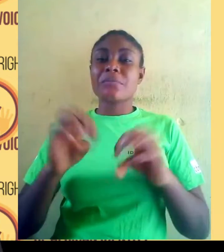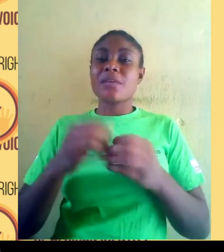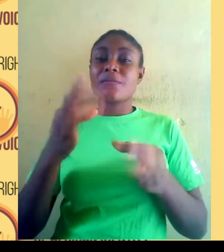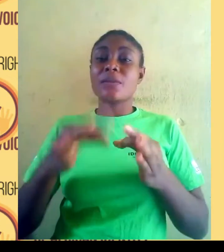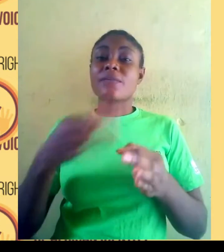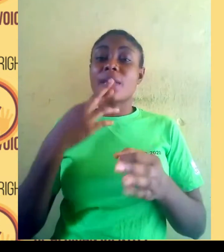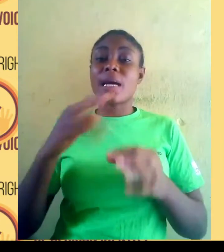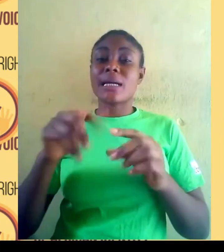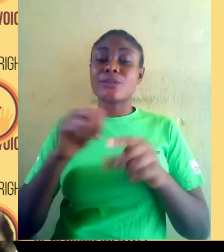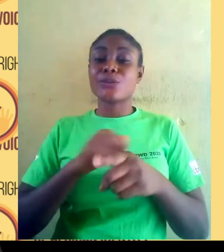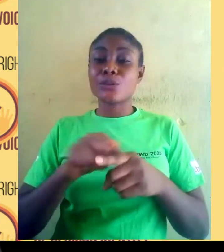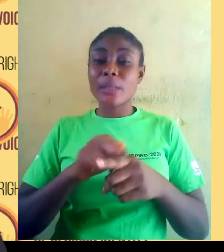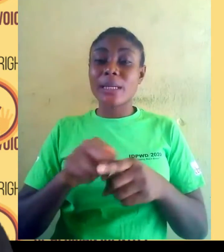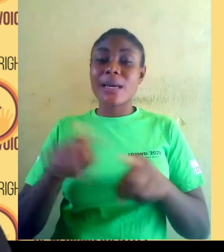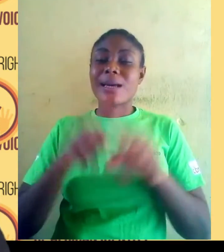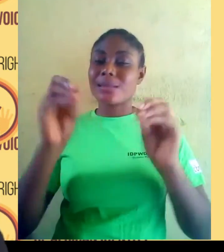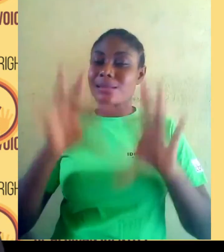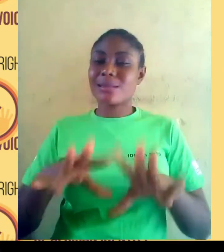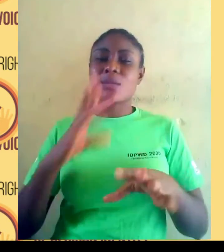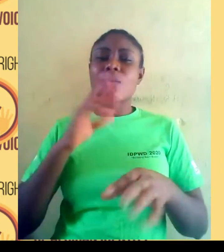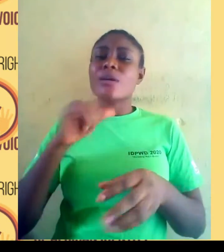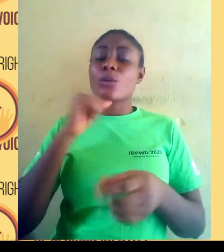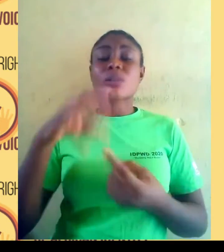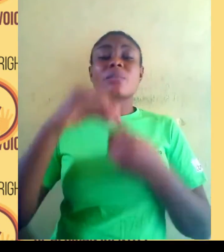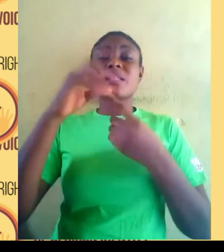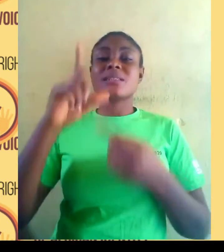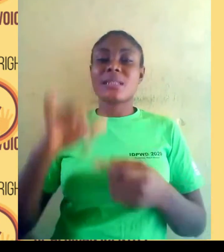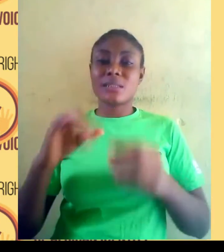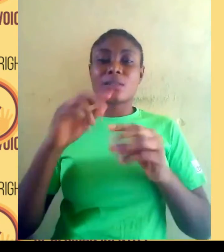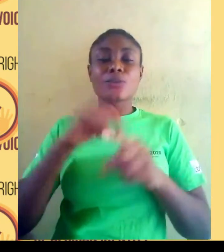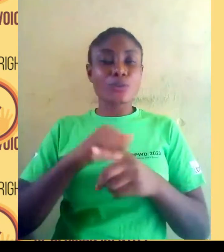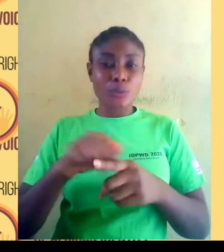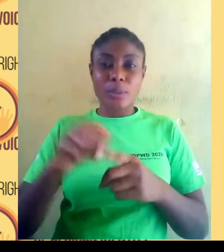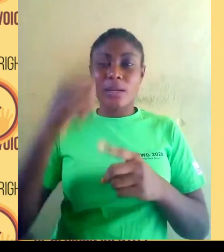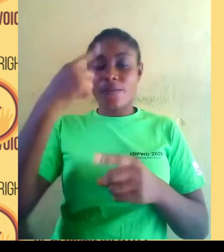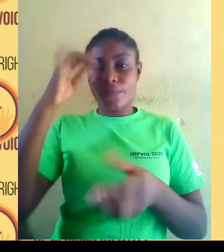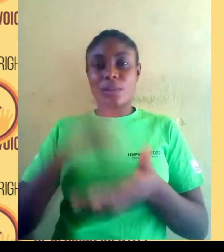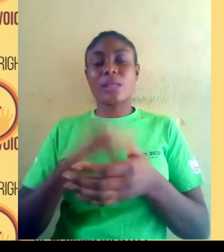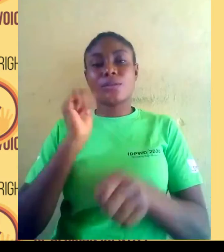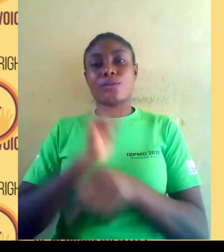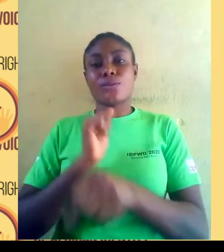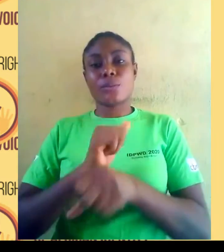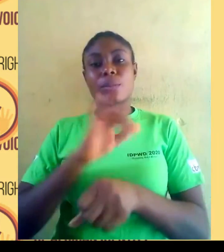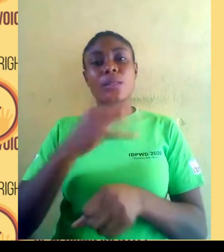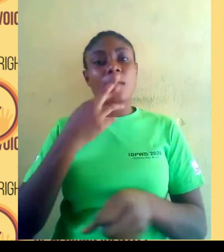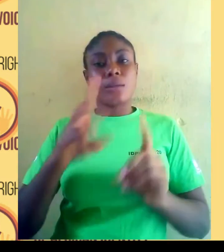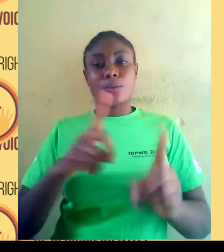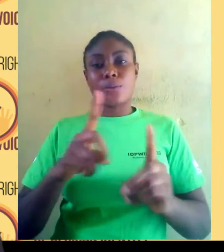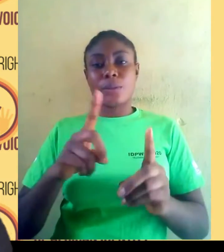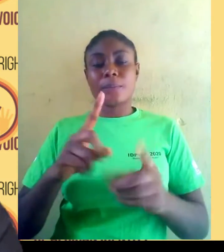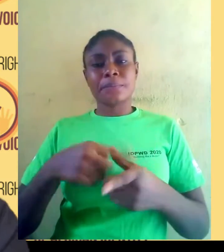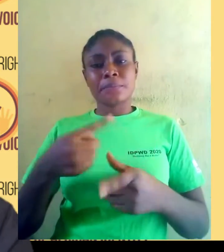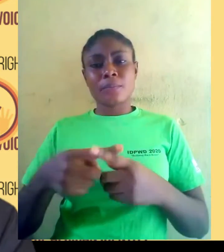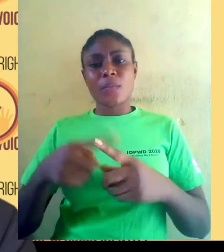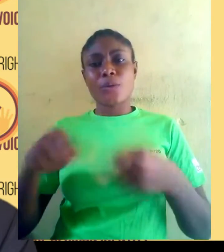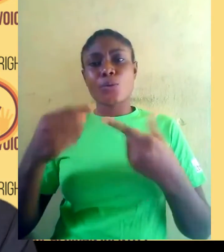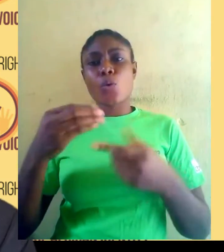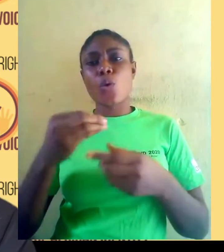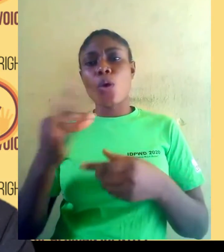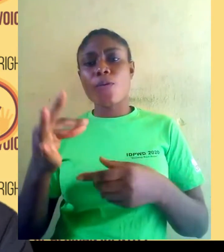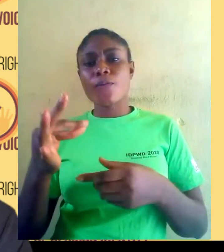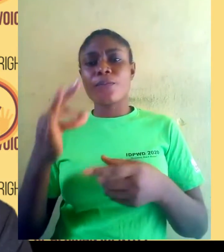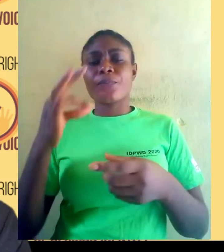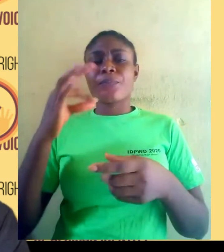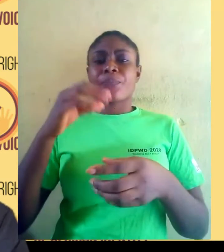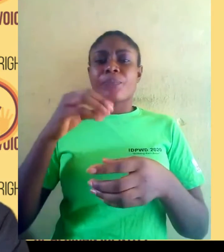trained generally as teachers, were not specially trained for that job they are doing. And then you go up in